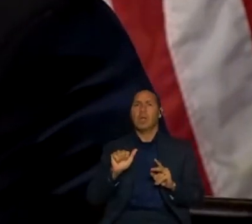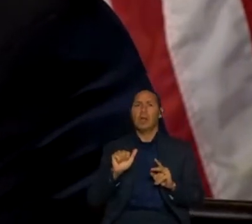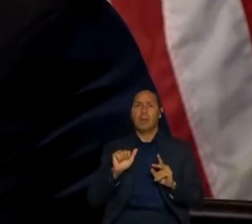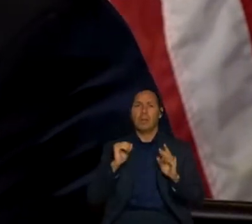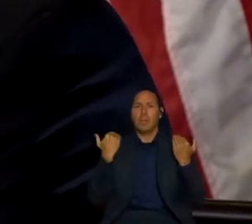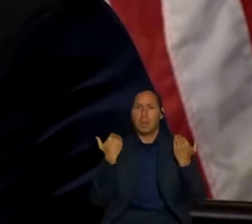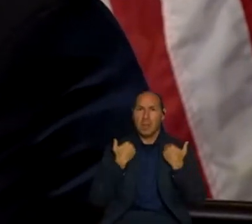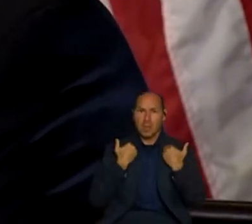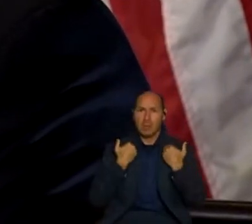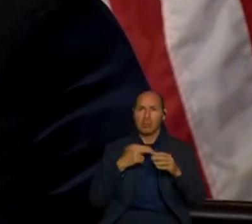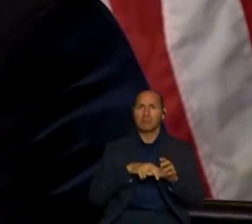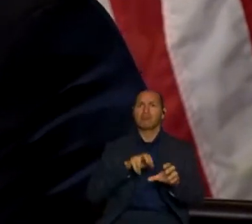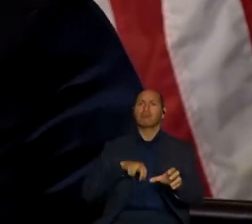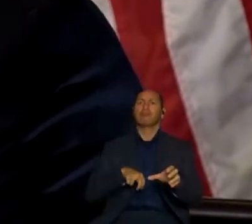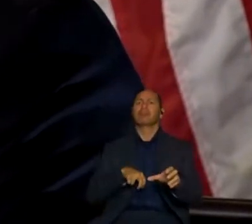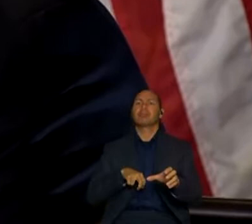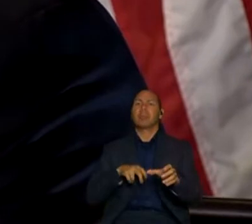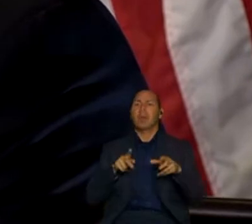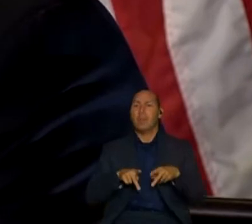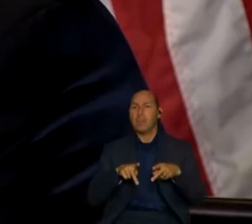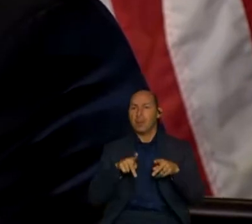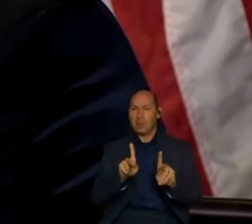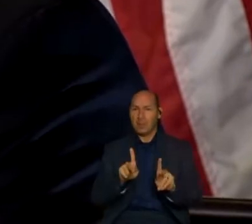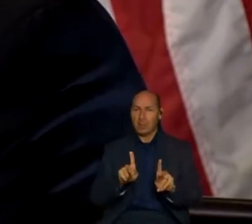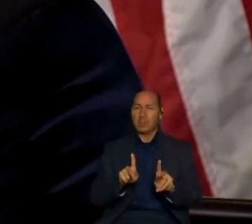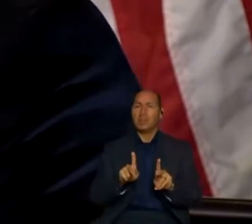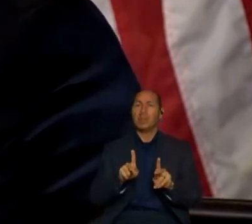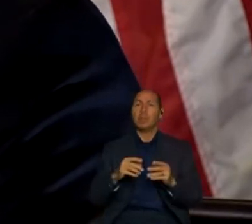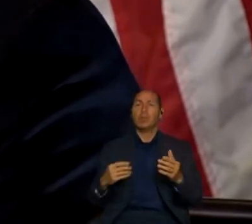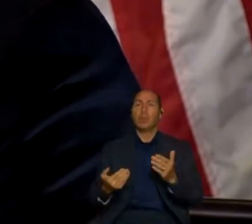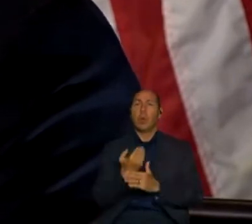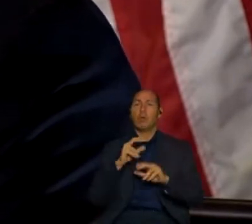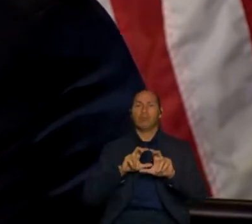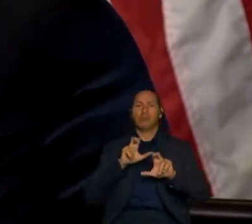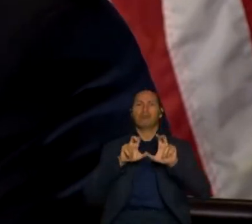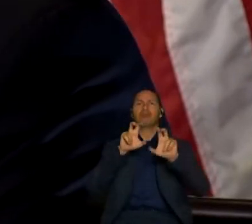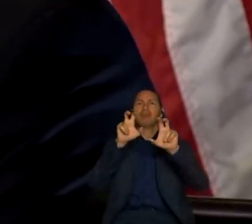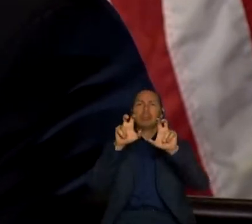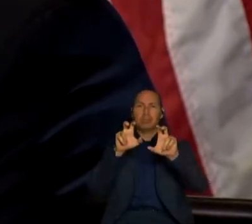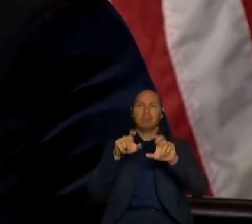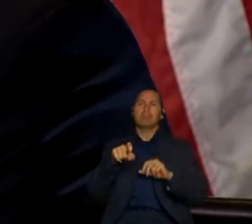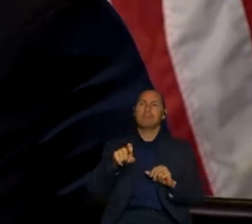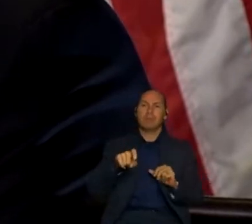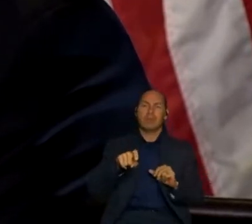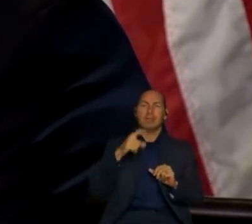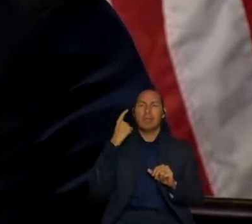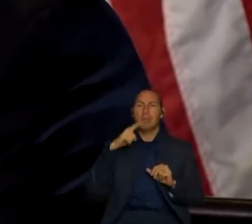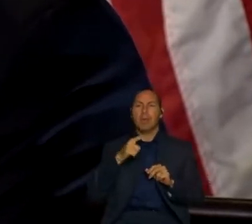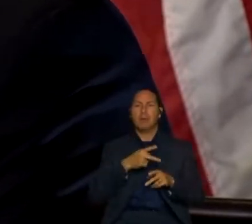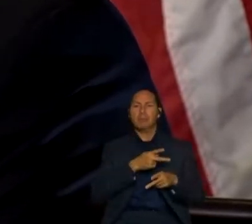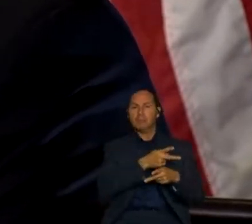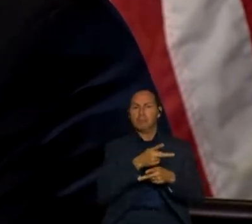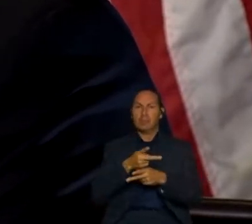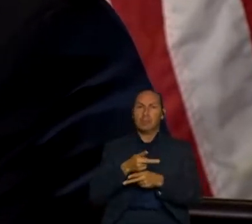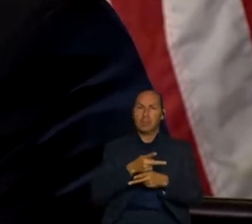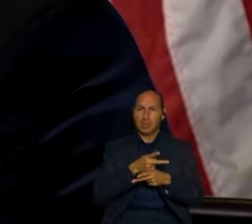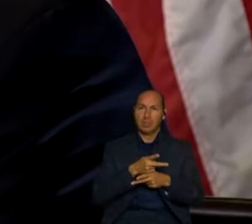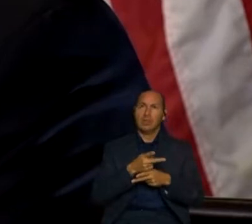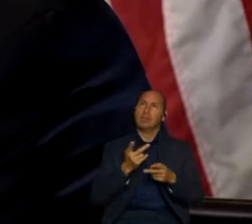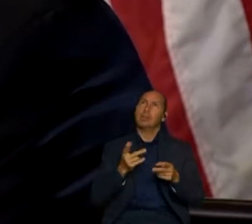and enables HTA to make the necessary investments that are needed to maintain and, importantly, to